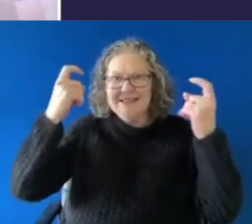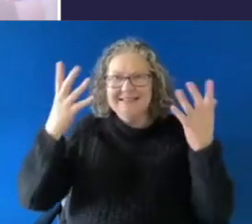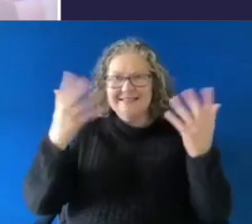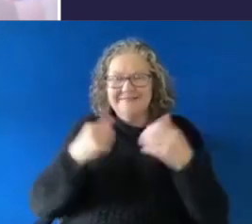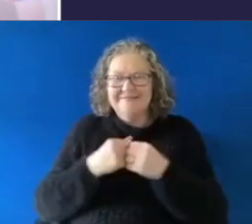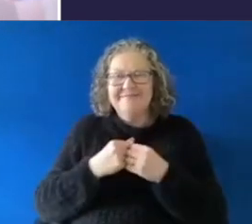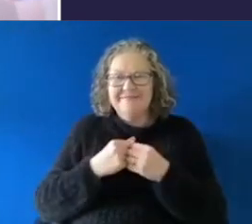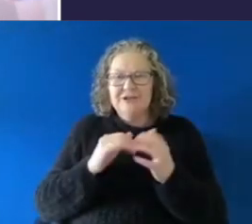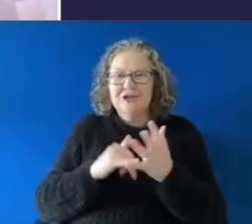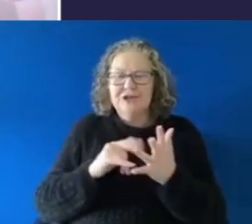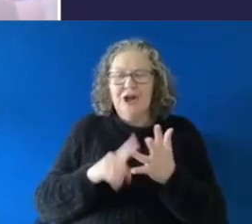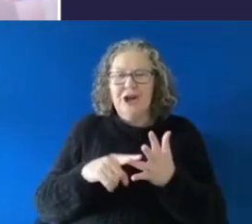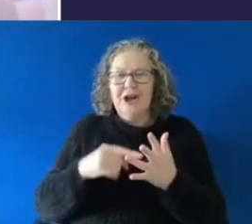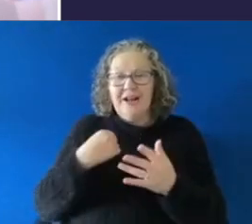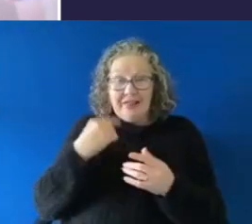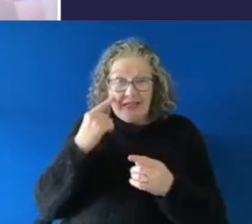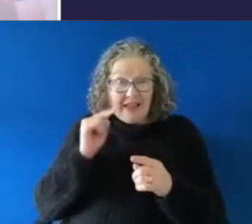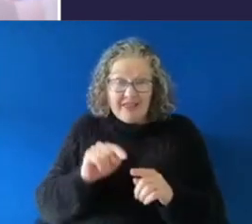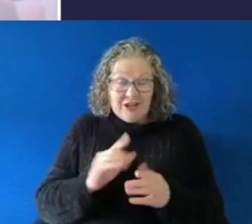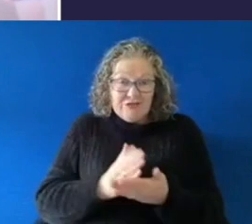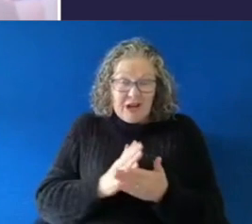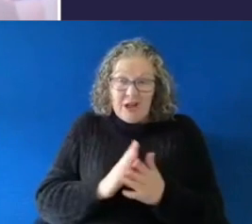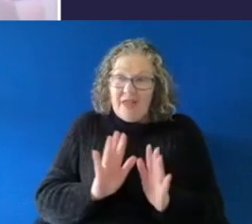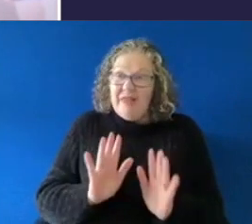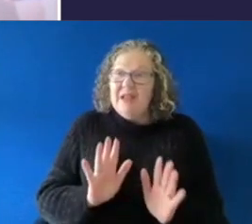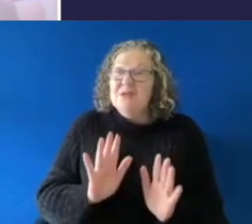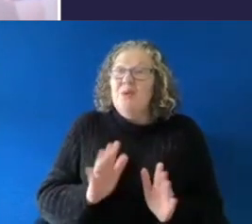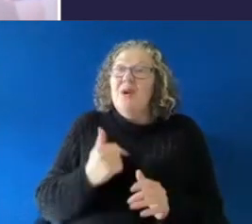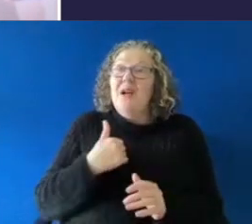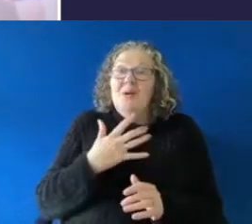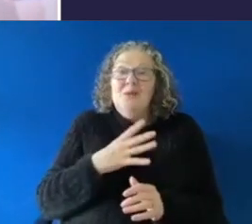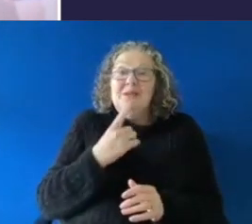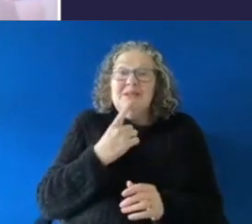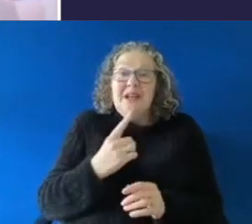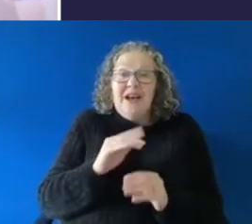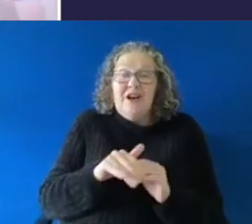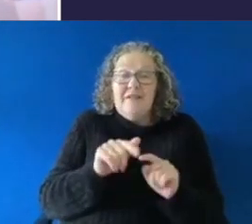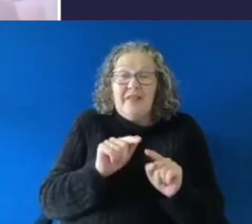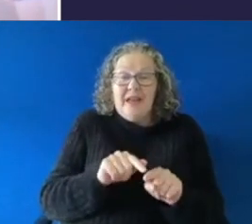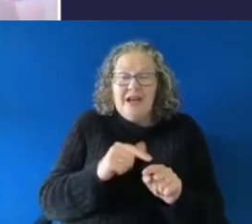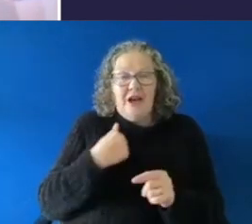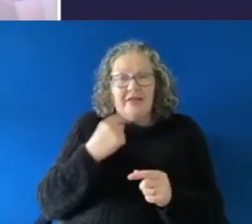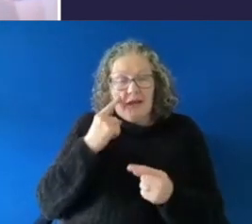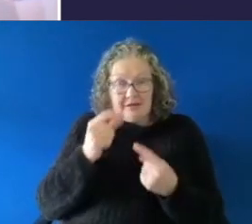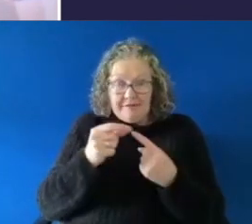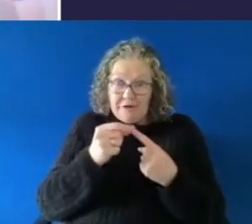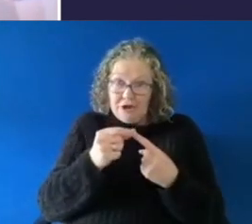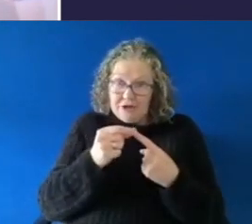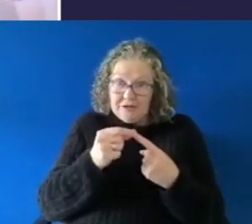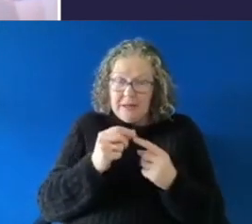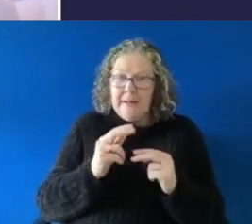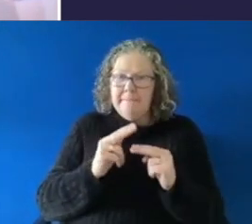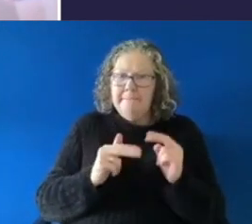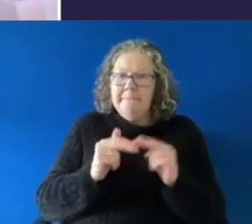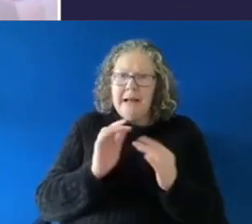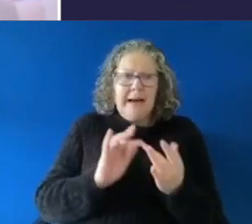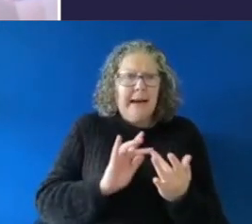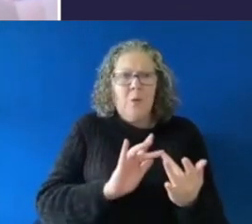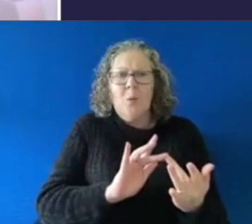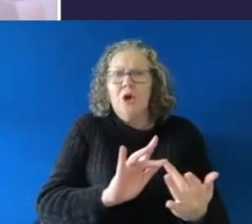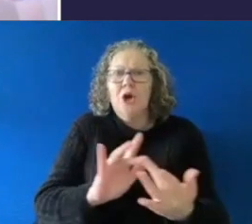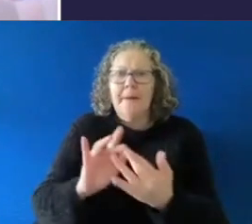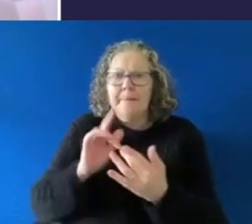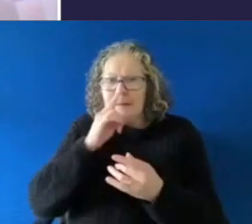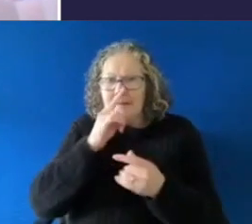so I think that's really all I have to say about this. I think A, build your network early. That's the most important